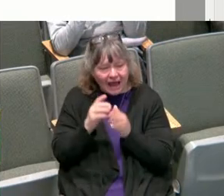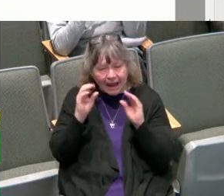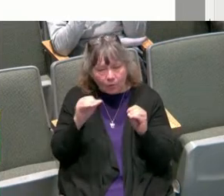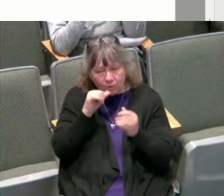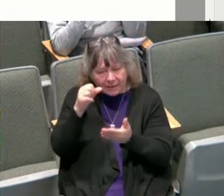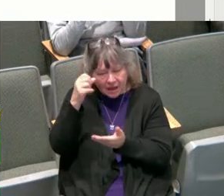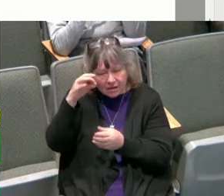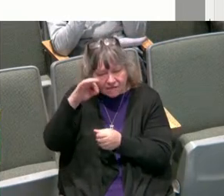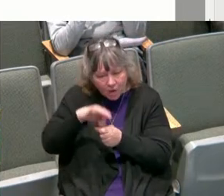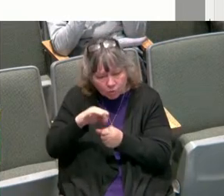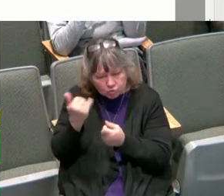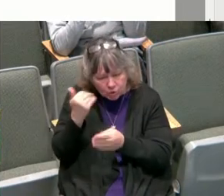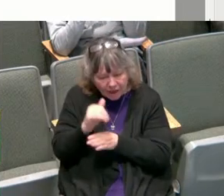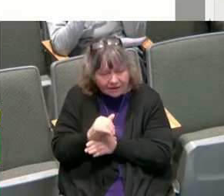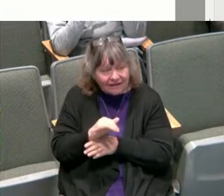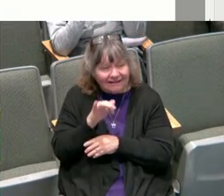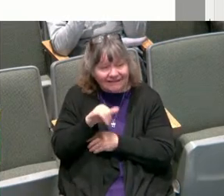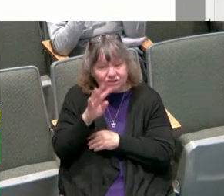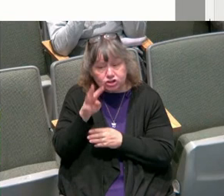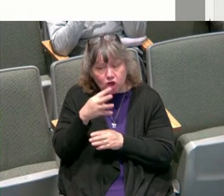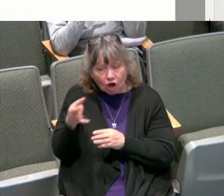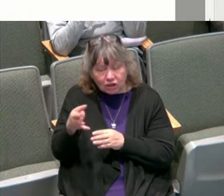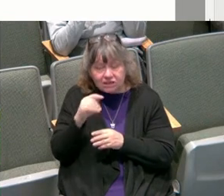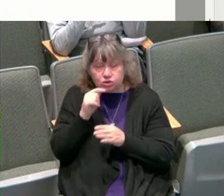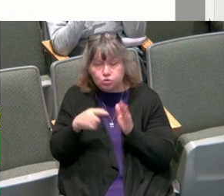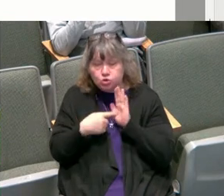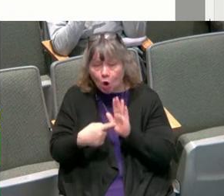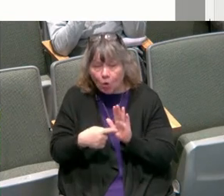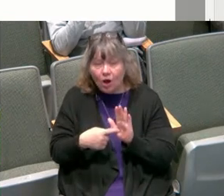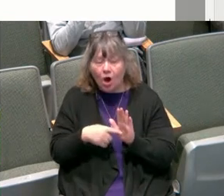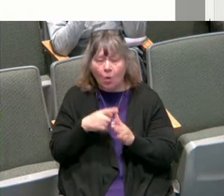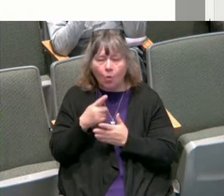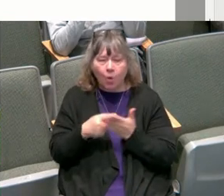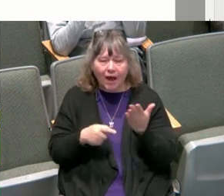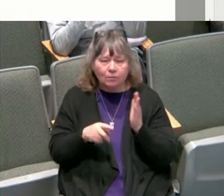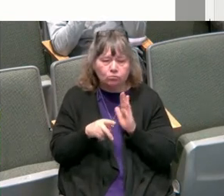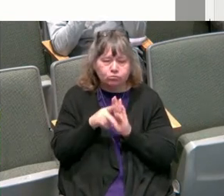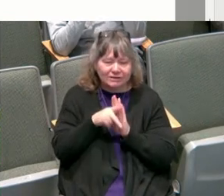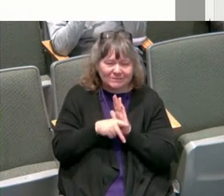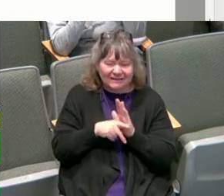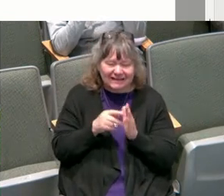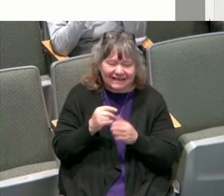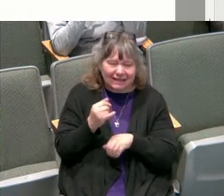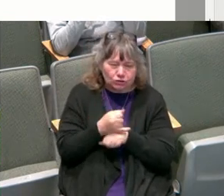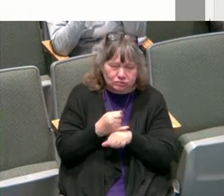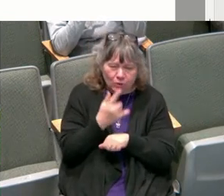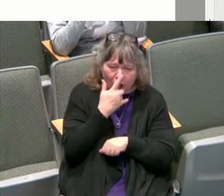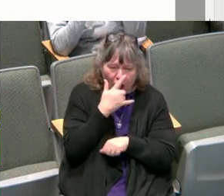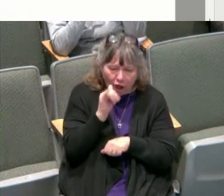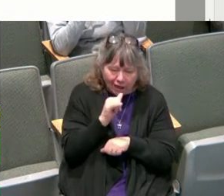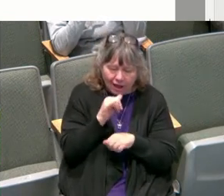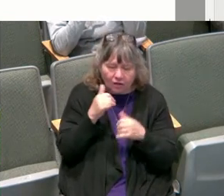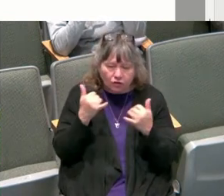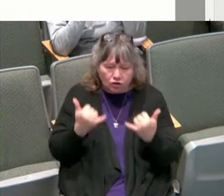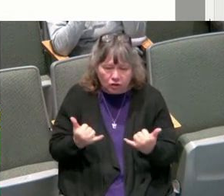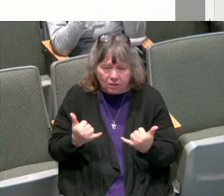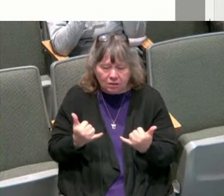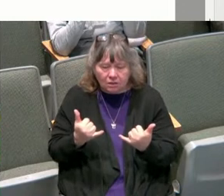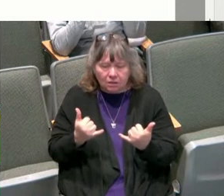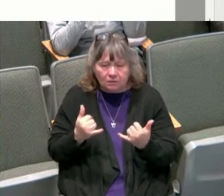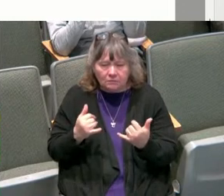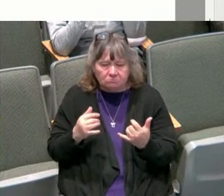tonight this chart presented here is to provide a sense of what principal interest payments could look like under the current very uncertain